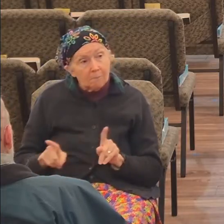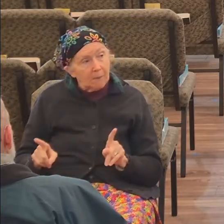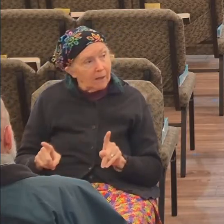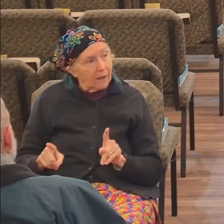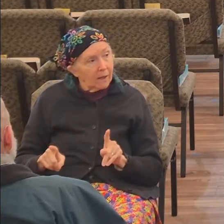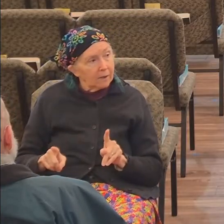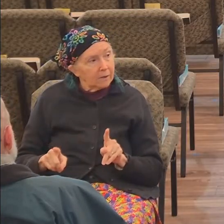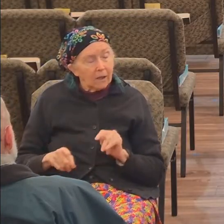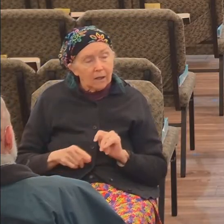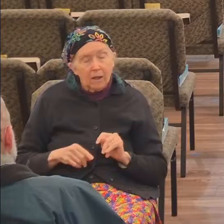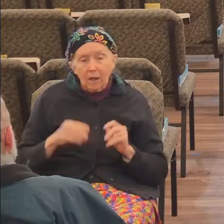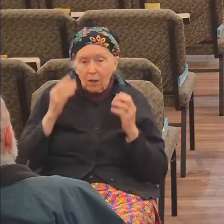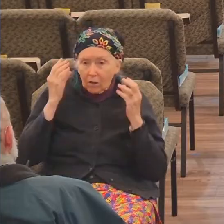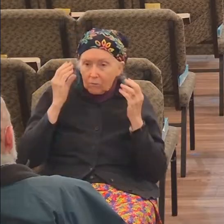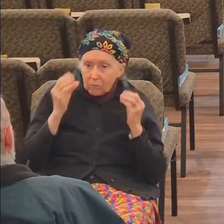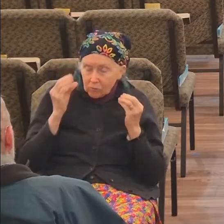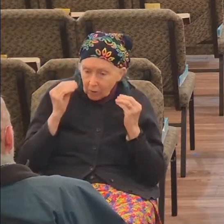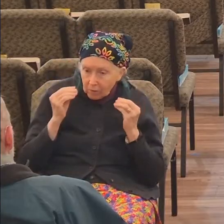started by whom?